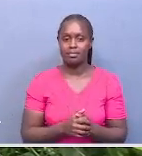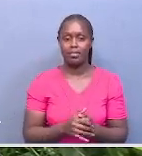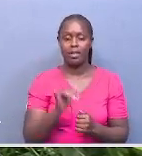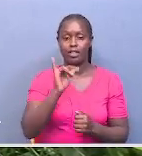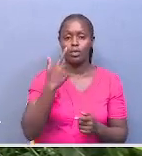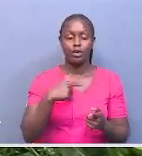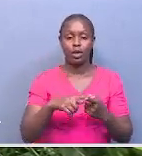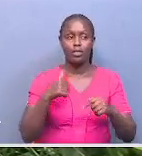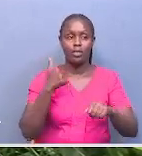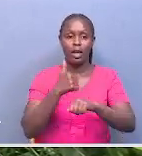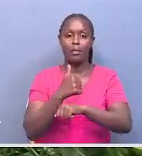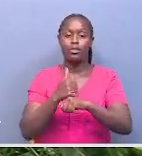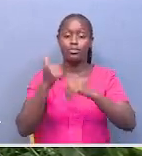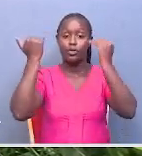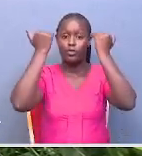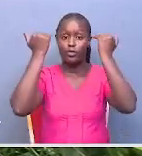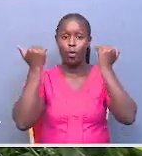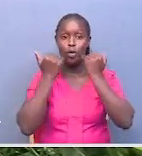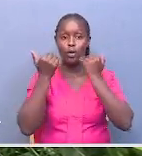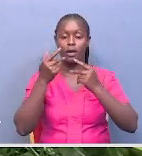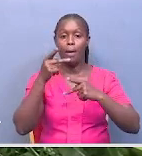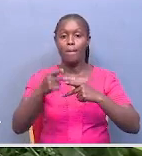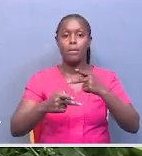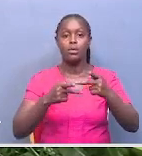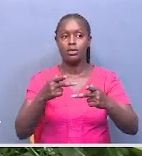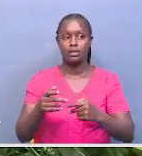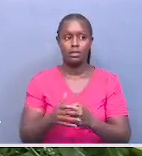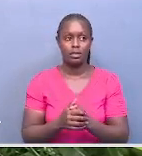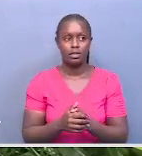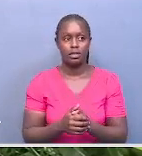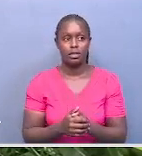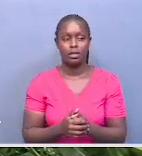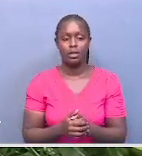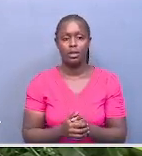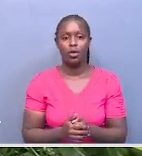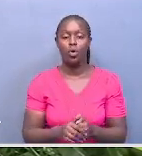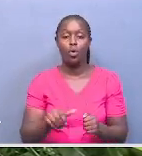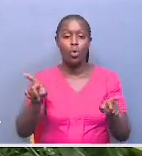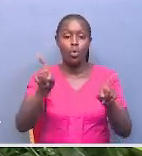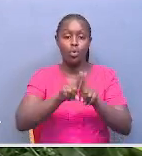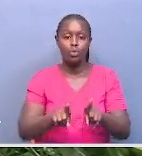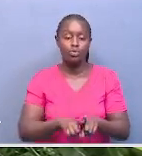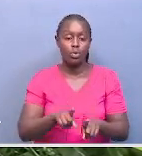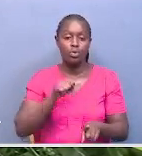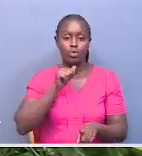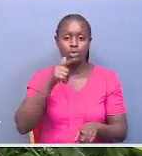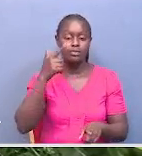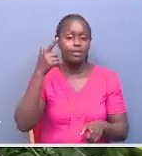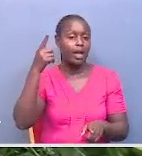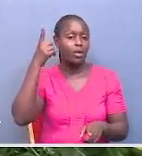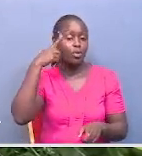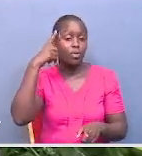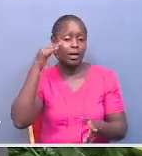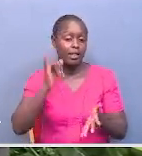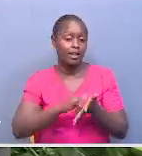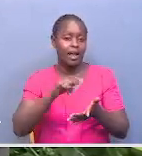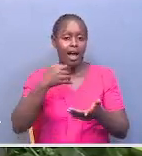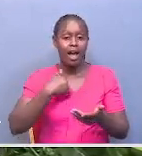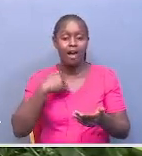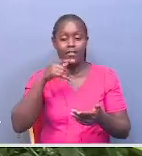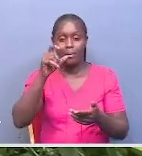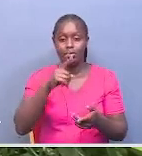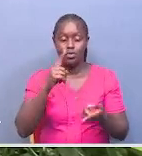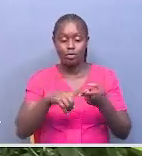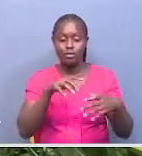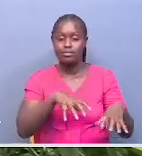the abuse of the court process. And, you know, not considering that somebody somewhere is suffering. The many years that these